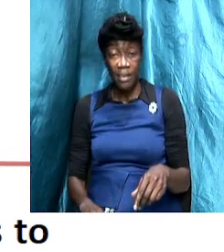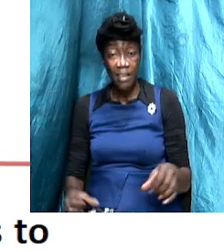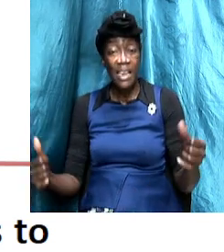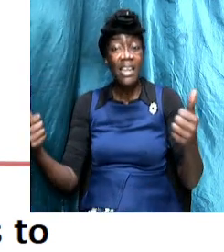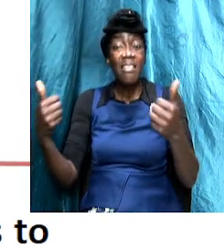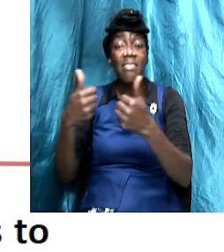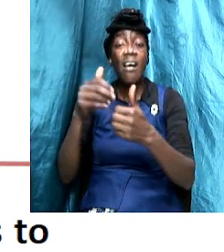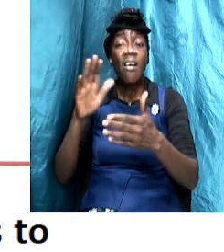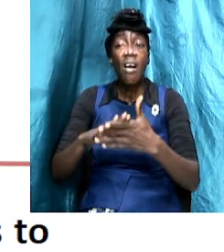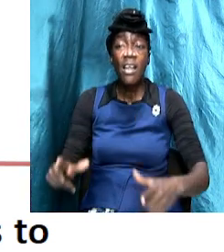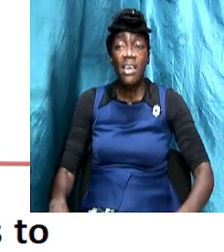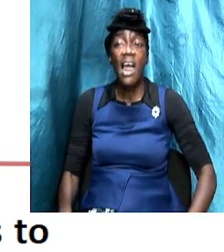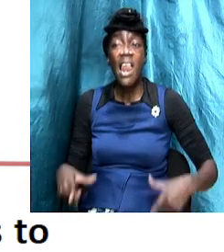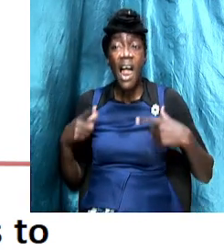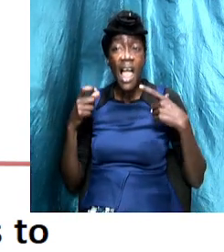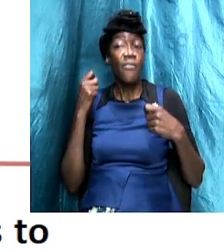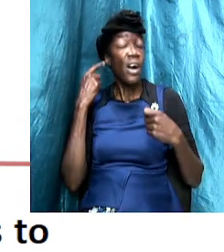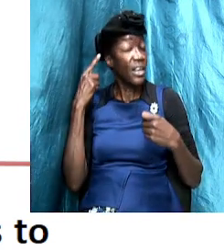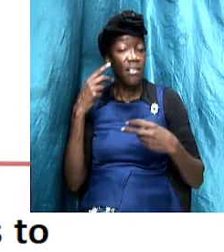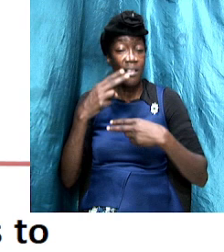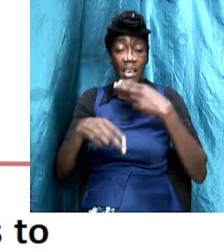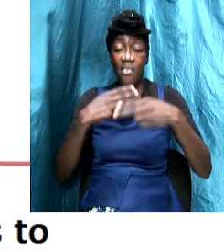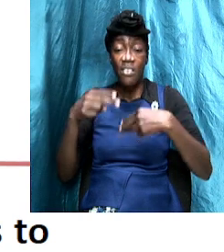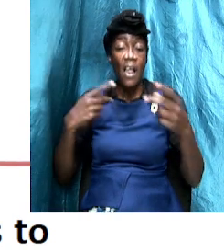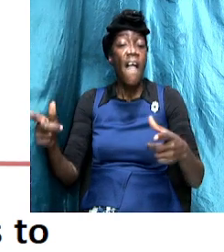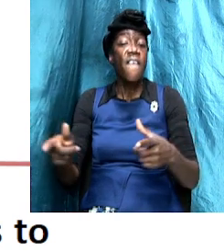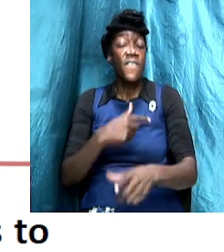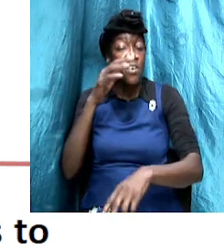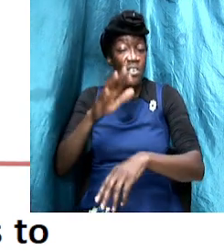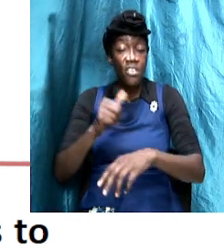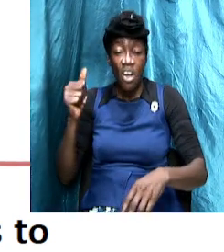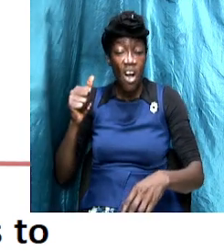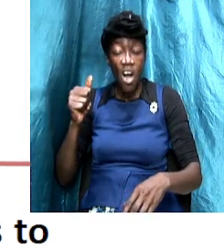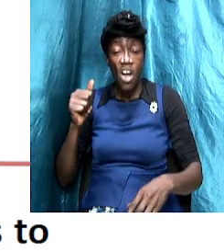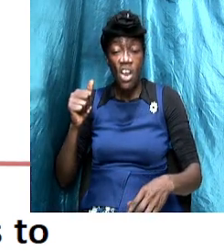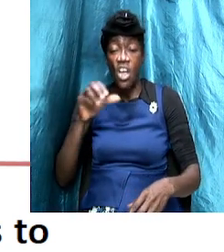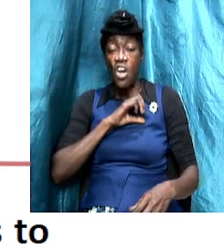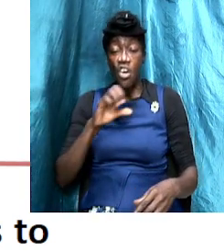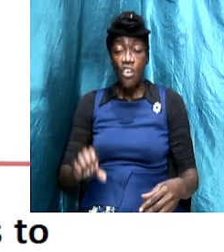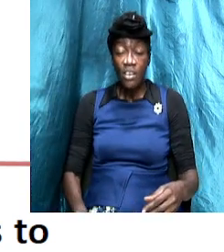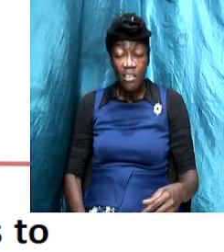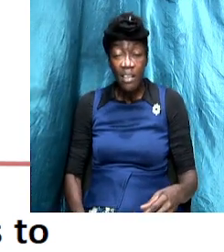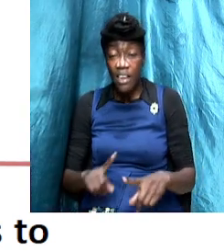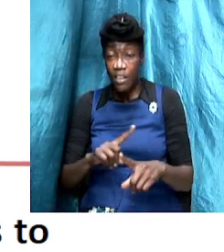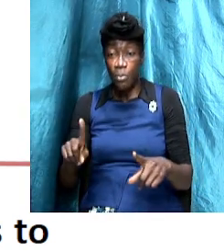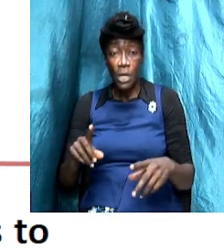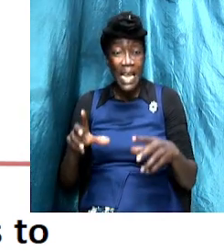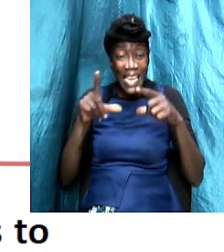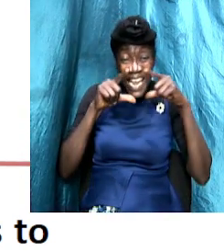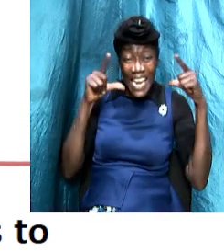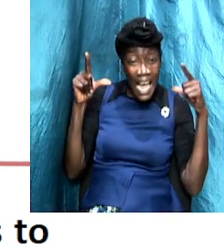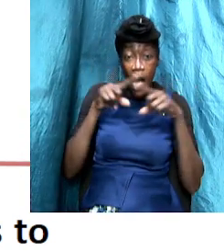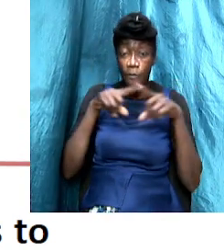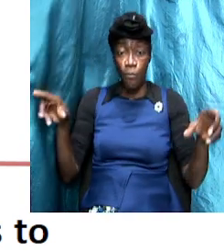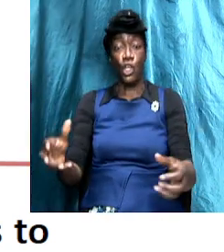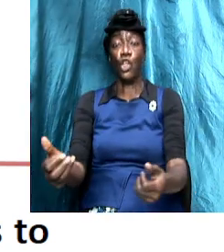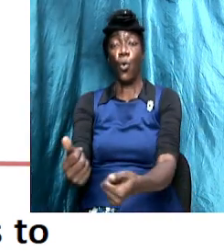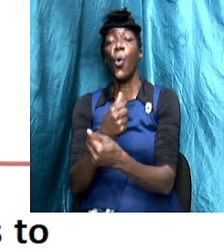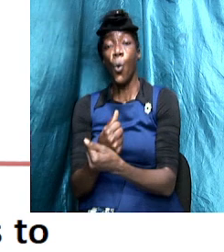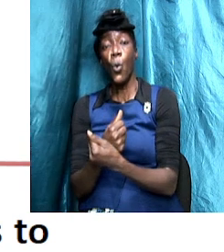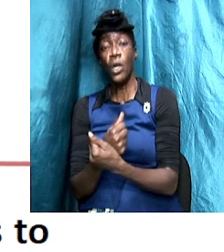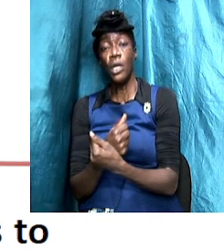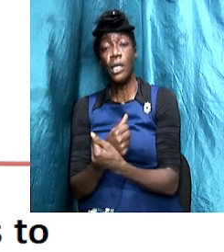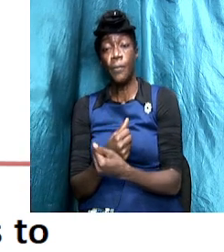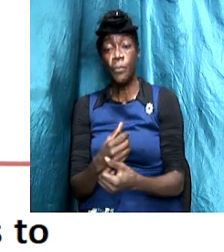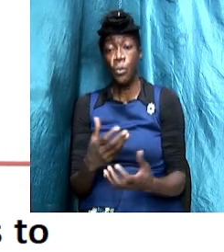our heritage. We were first called Christians at Antioch. It was a mockery, but it stuck. And to this very day, when we say we are Christians, it